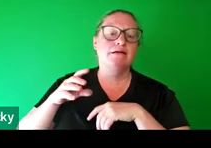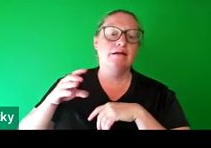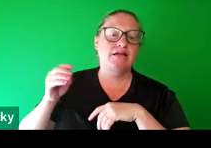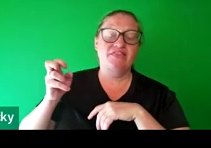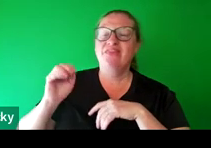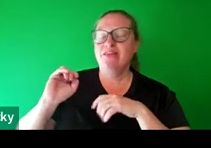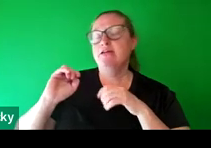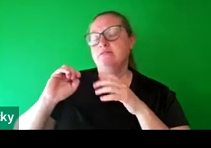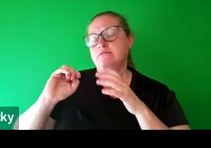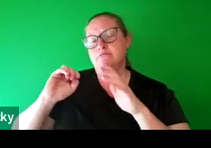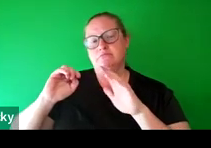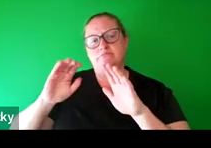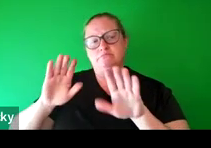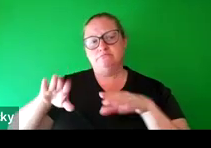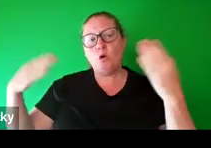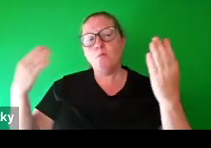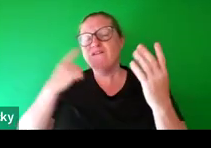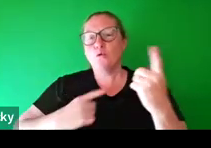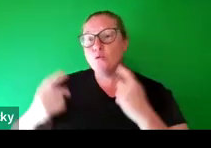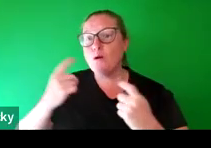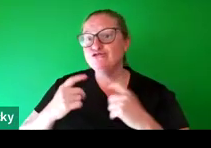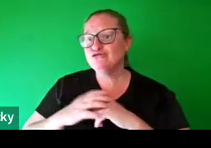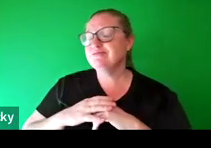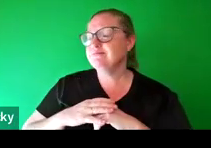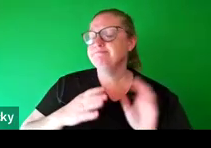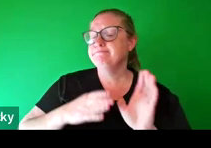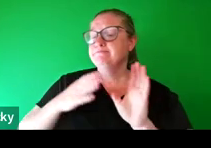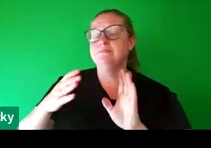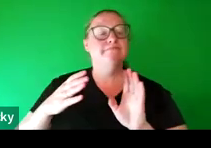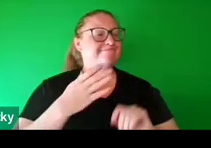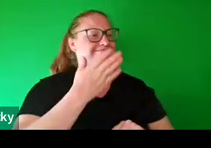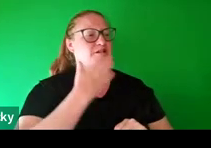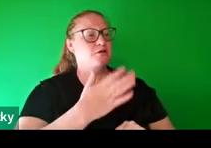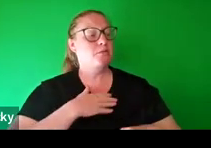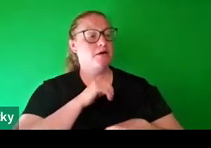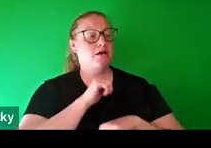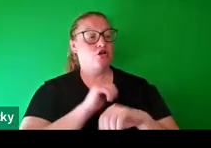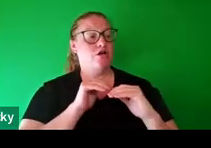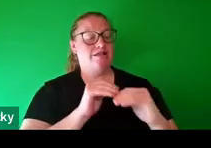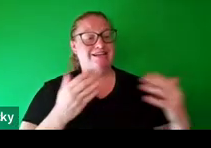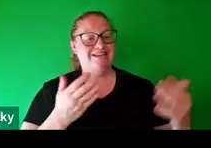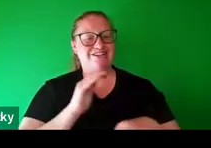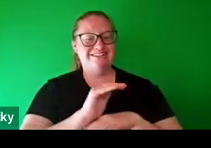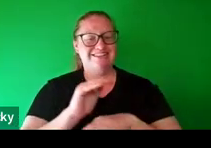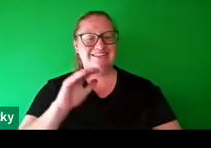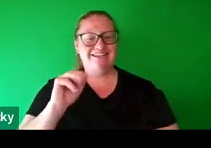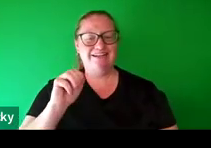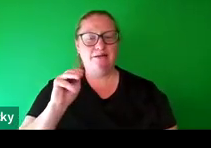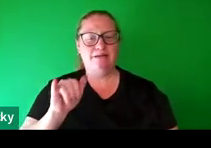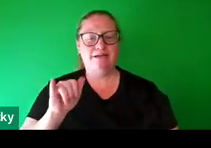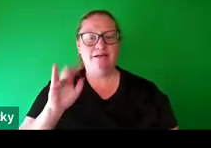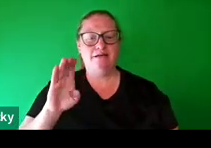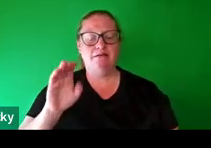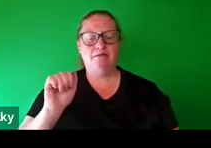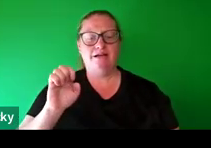for questions in that way. My colleague here with me this evening, Ms. Amy Baer, she's going to go over section